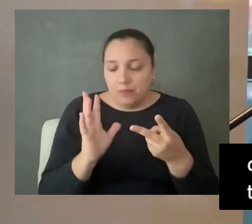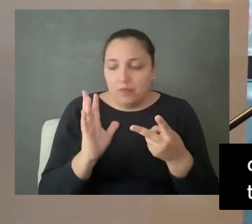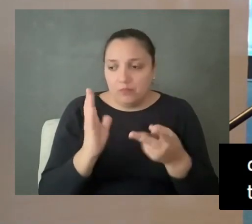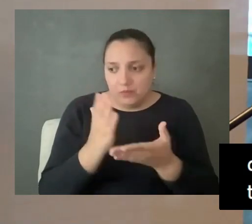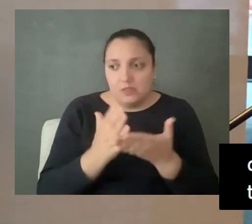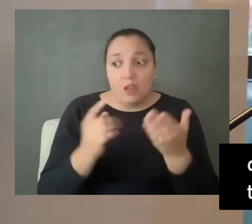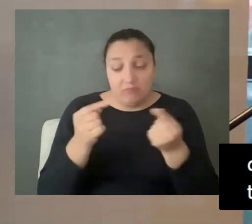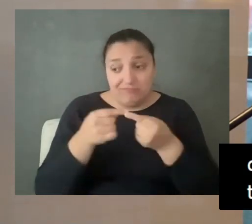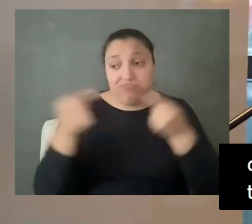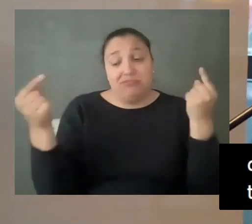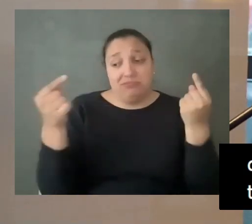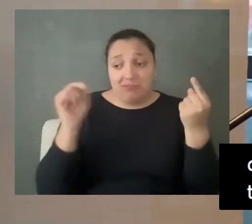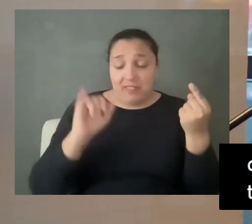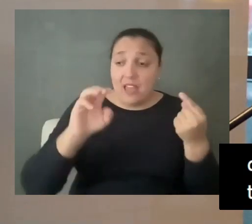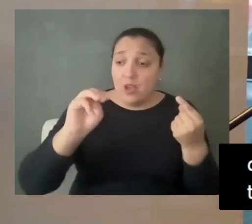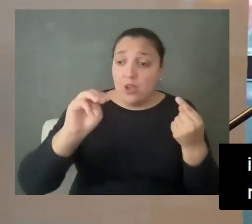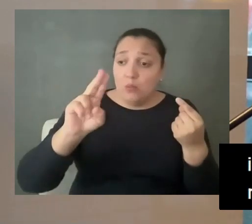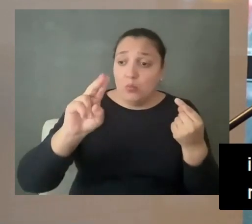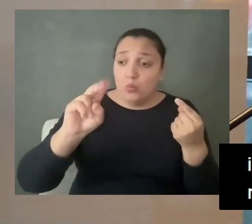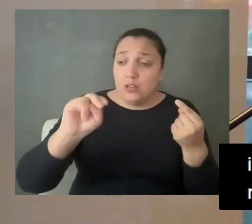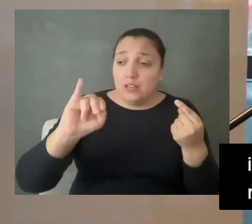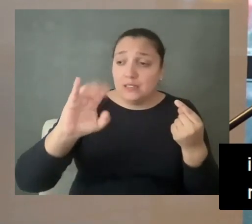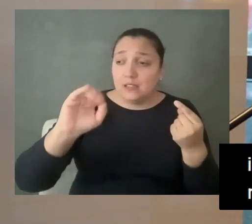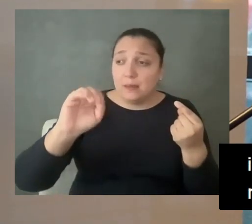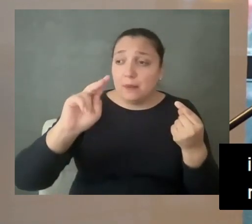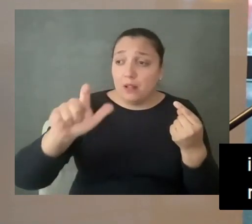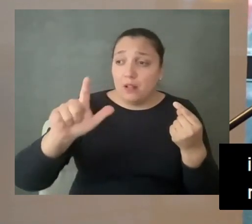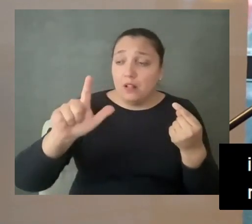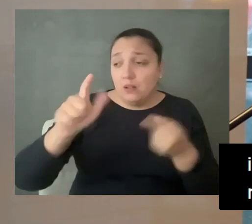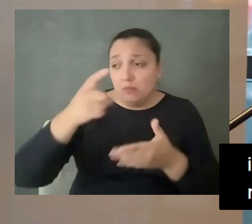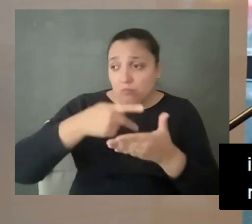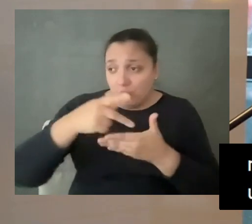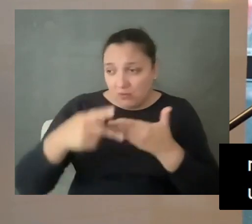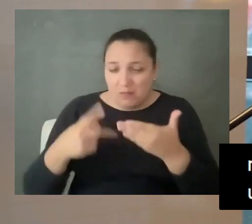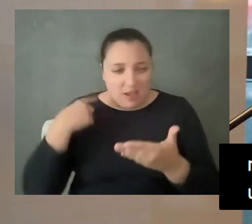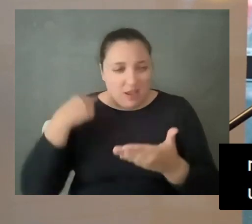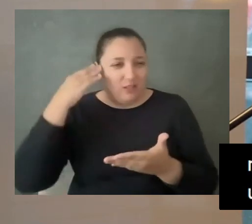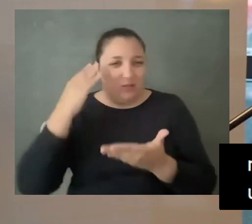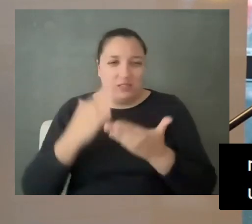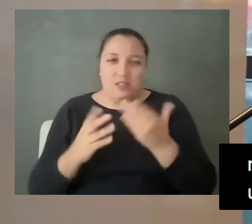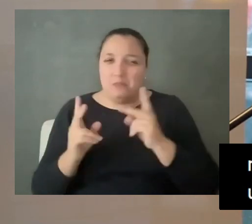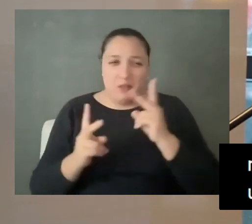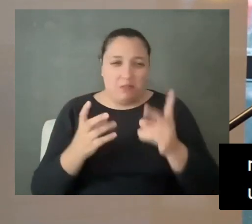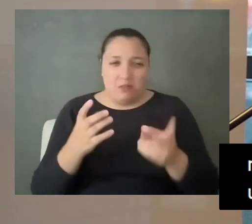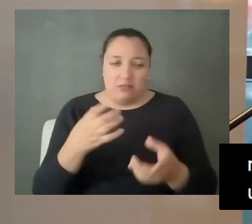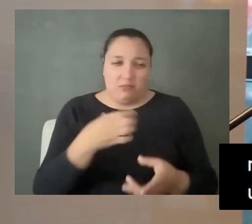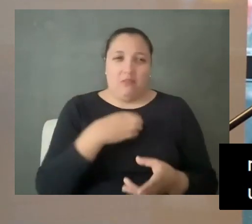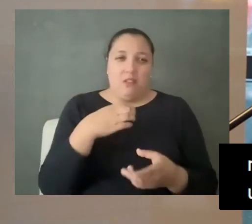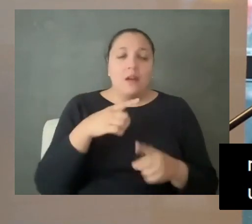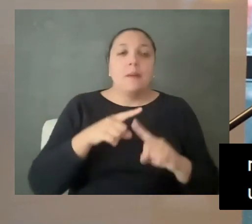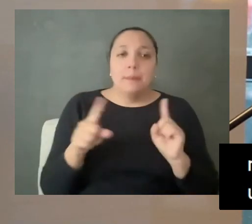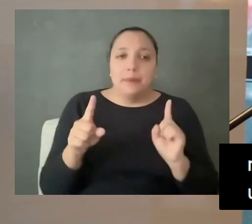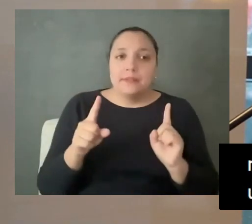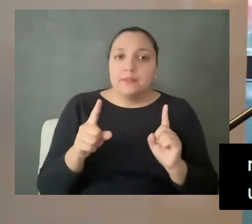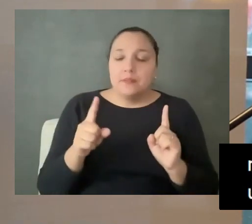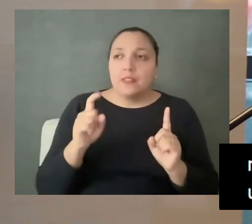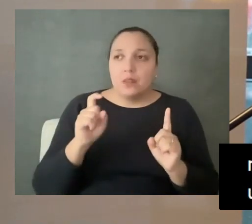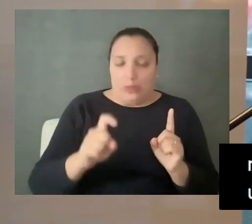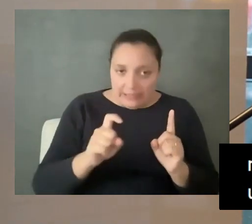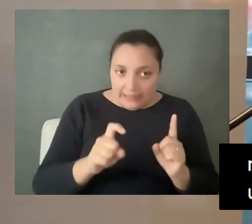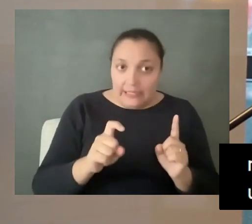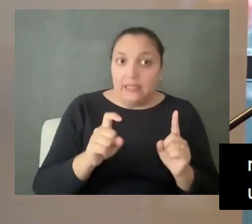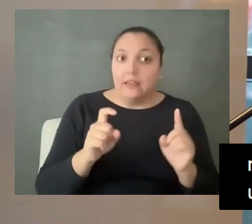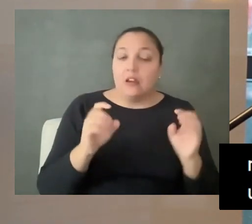some people, you know, quaking in their boots, but like, I think that we have to, we have to have an all of the above approach in this,